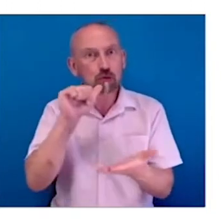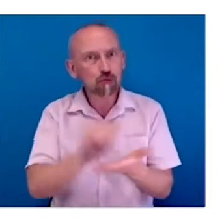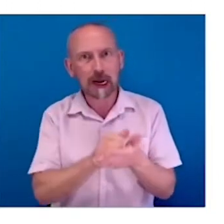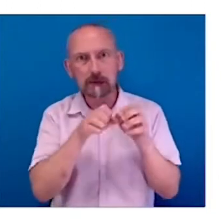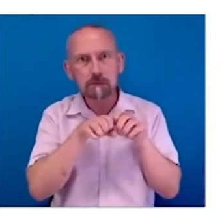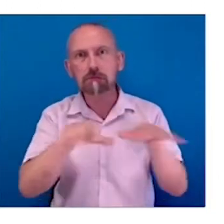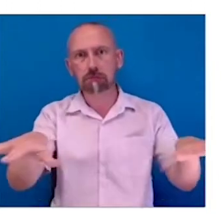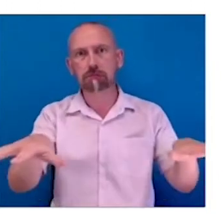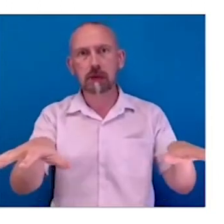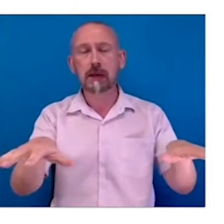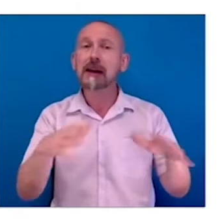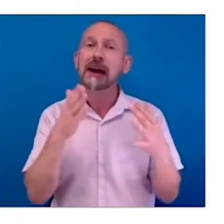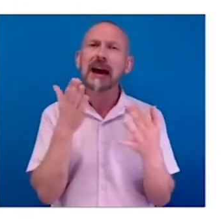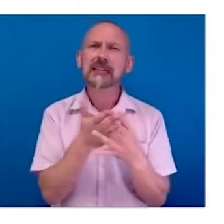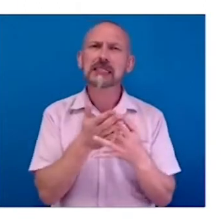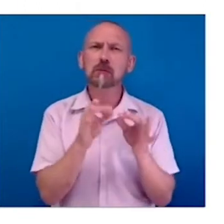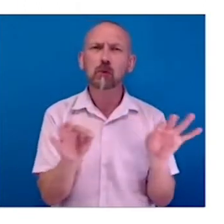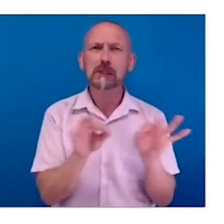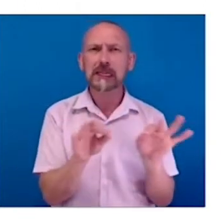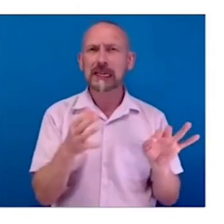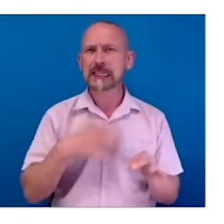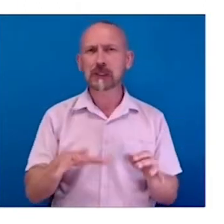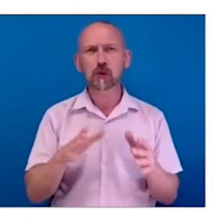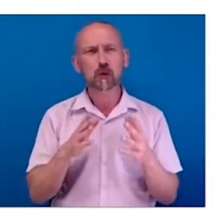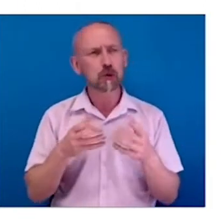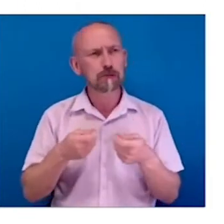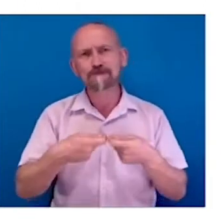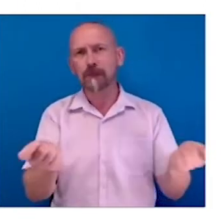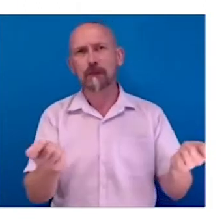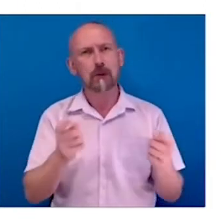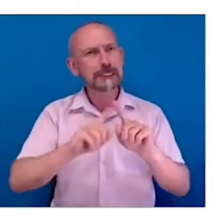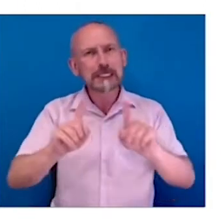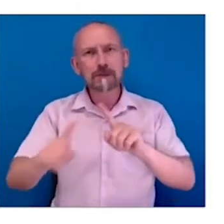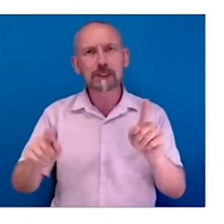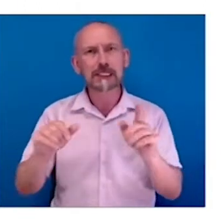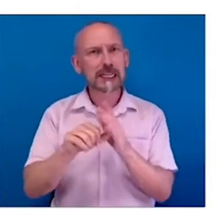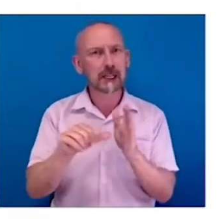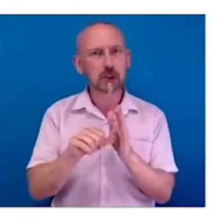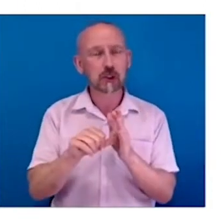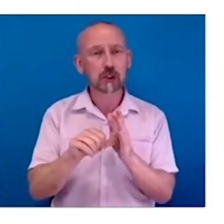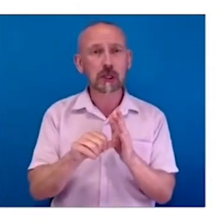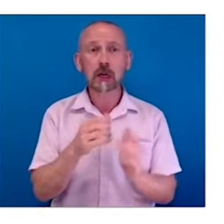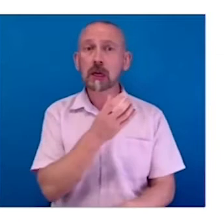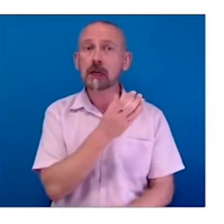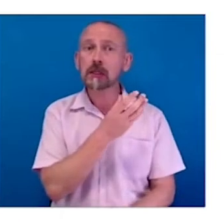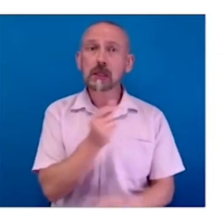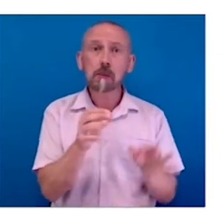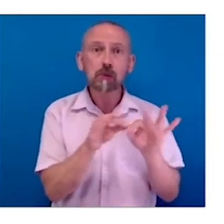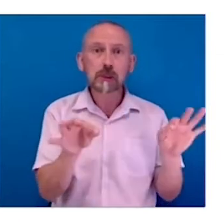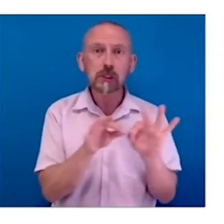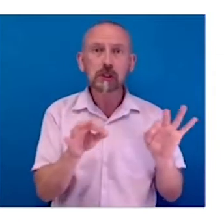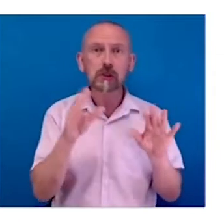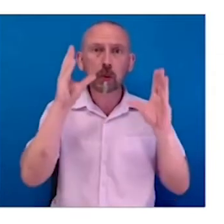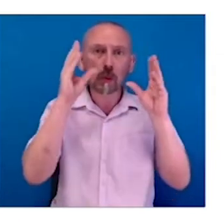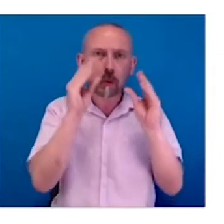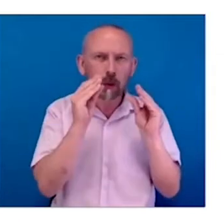reach people with many disparate challenges. Musicians with little or no sight who have learned Braille need